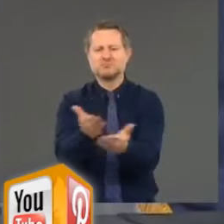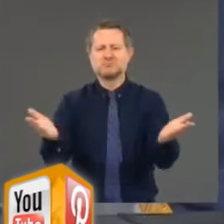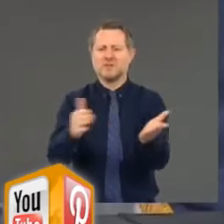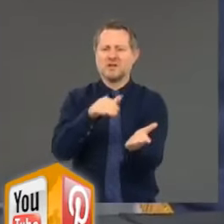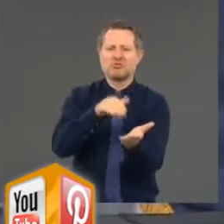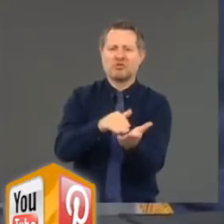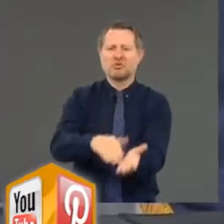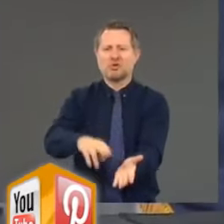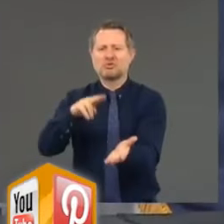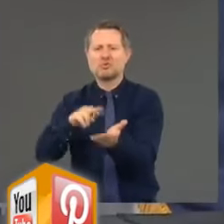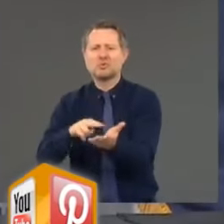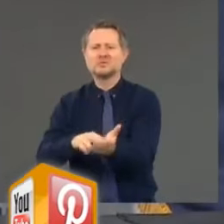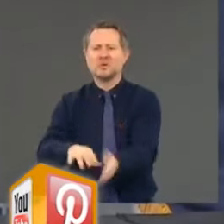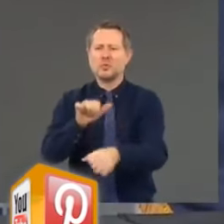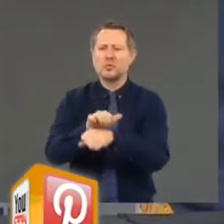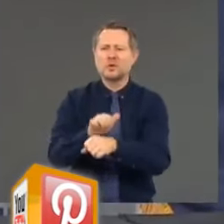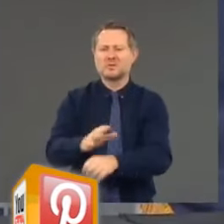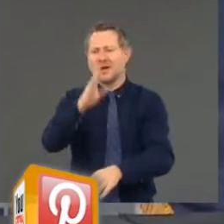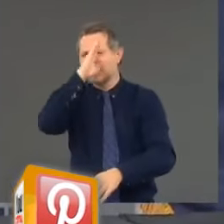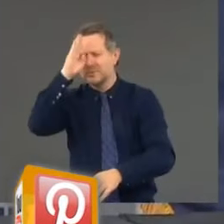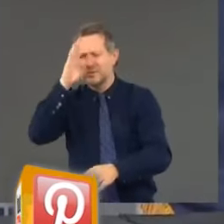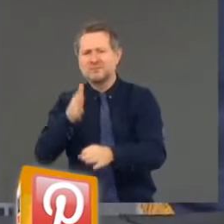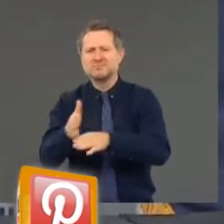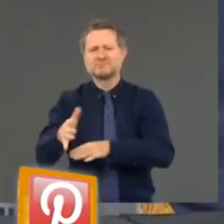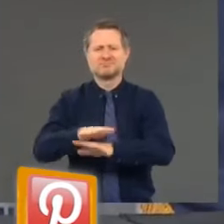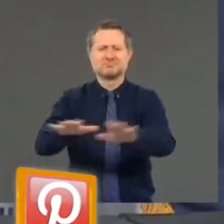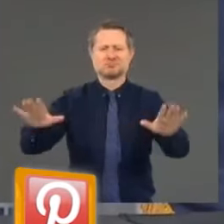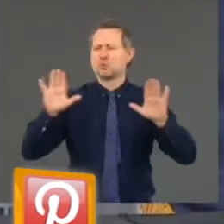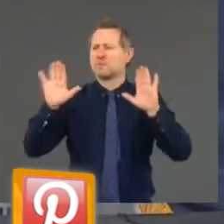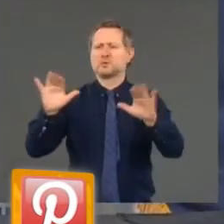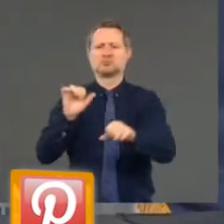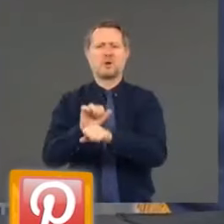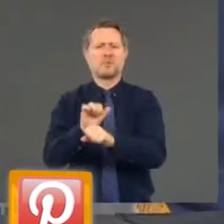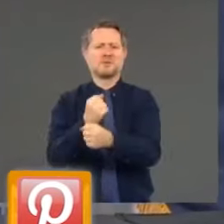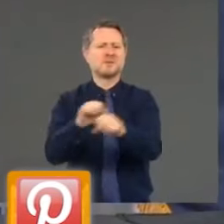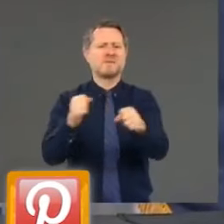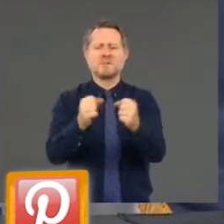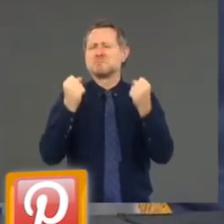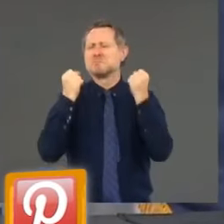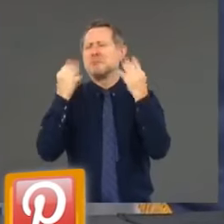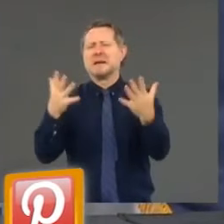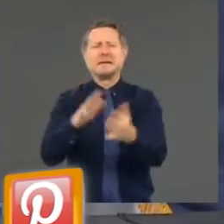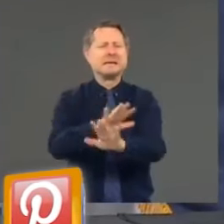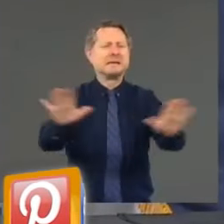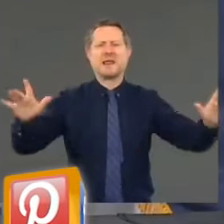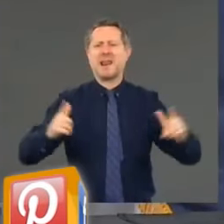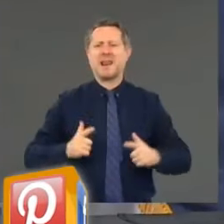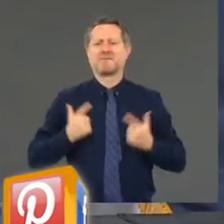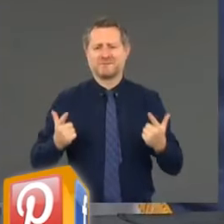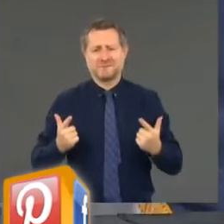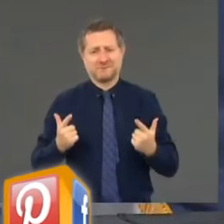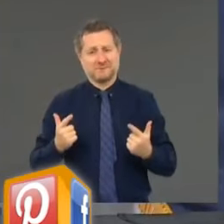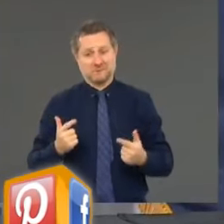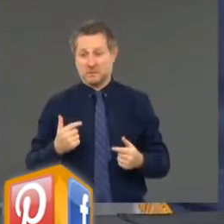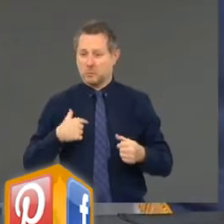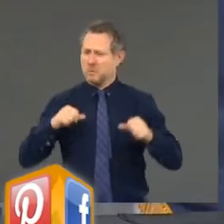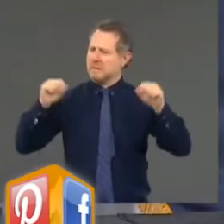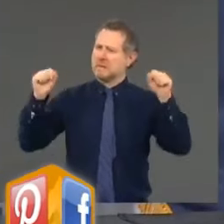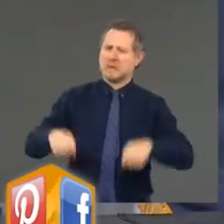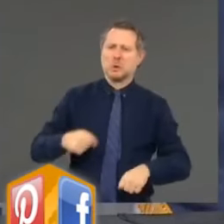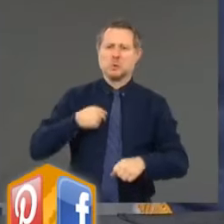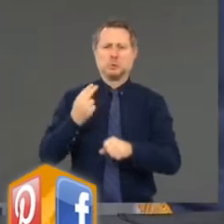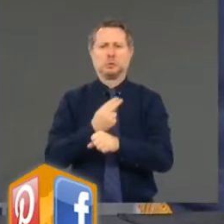much work, saved so many lives. The least we can do is wear a mask to stop